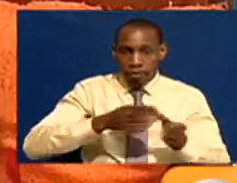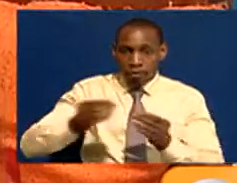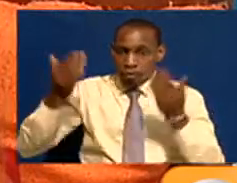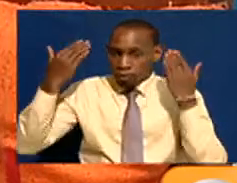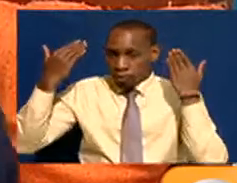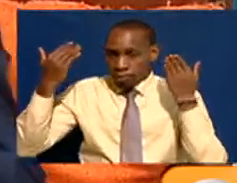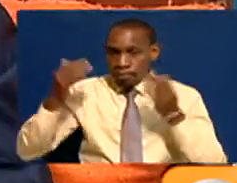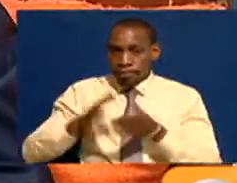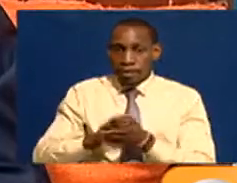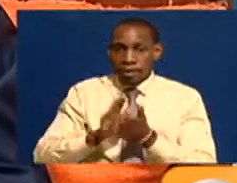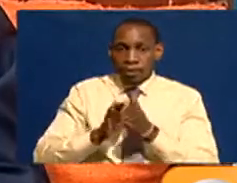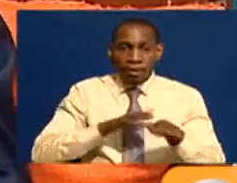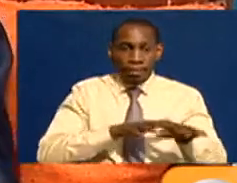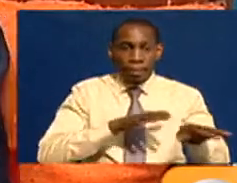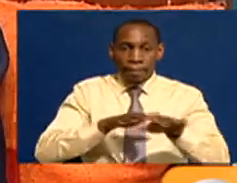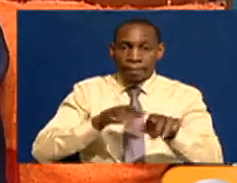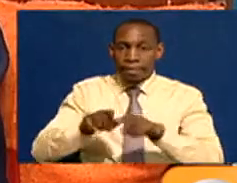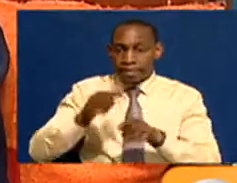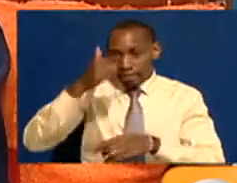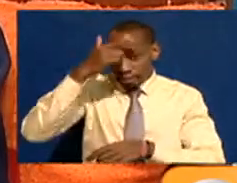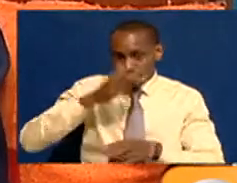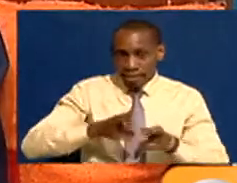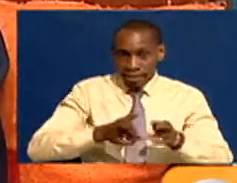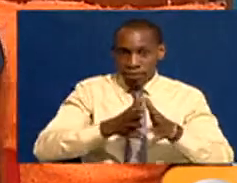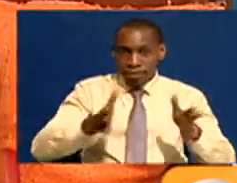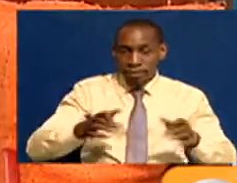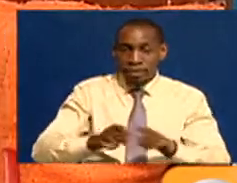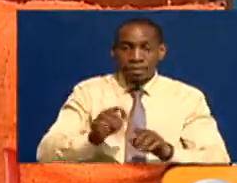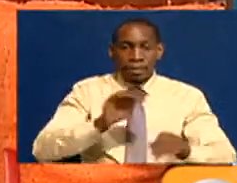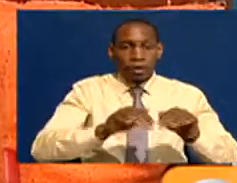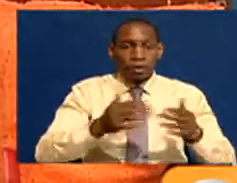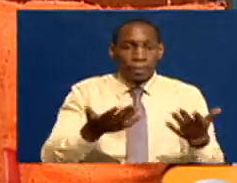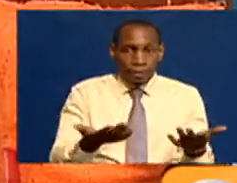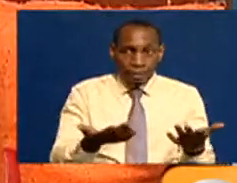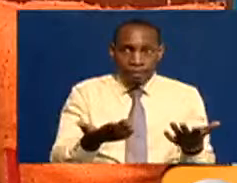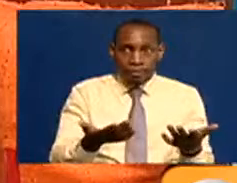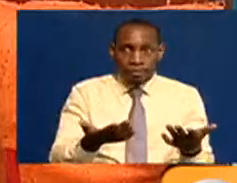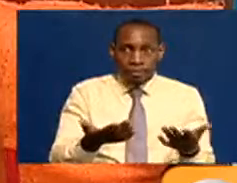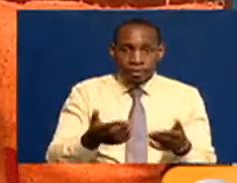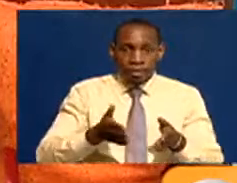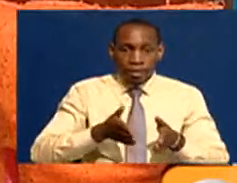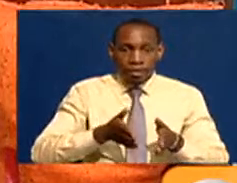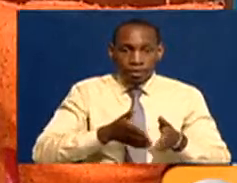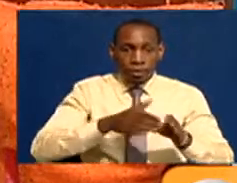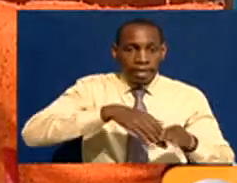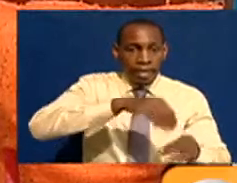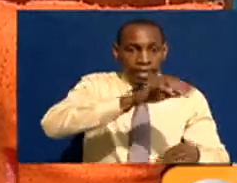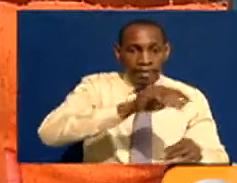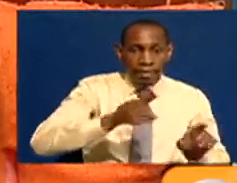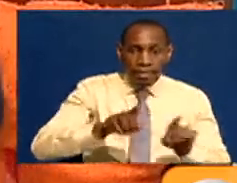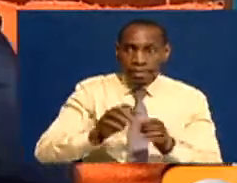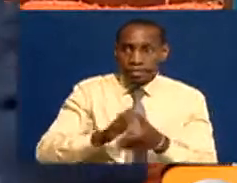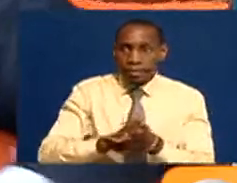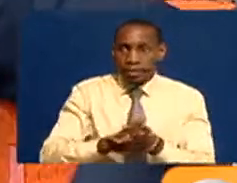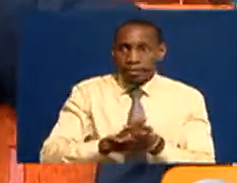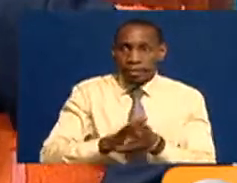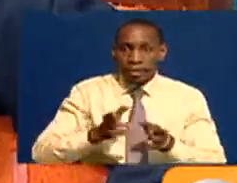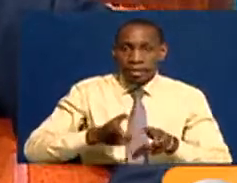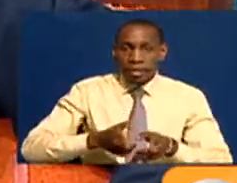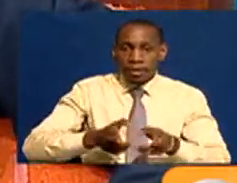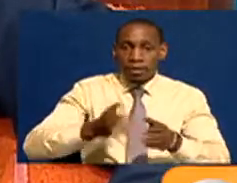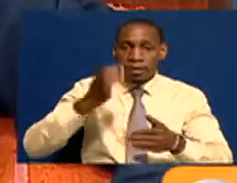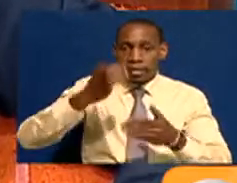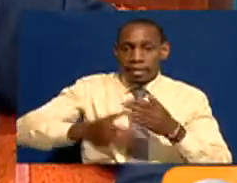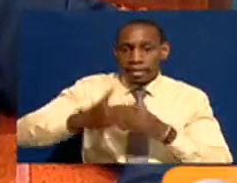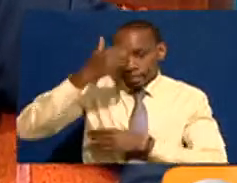traffic that you have currently in Thika Road, some of which is contributed by the exits, but also by the end of the road at